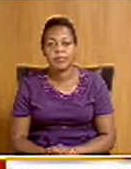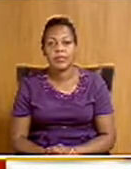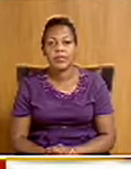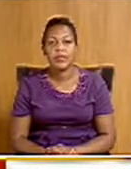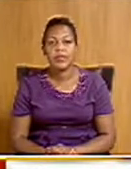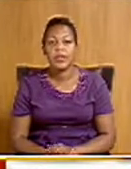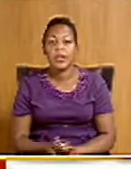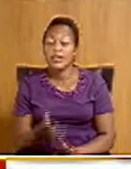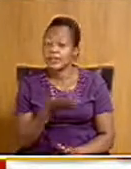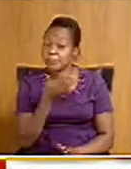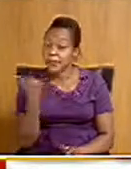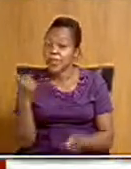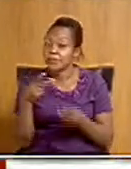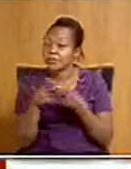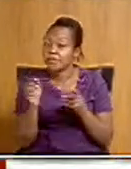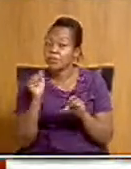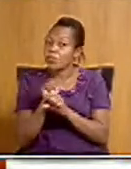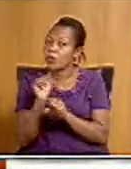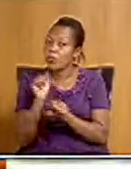Let us get down to work.